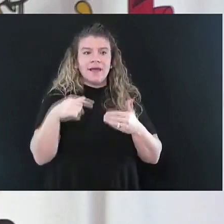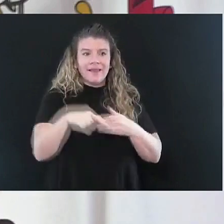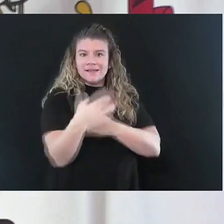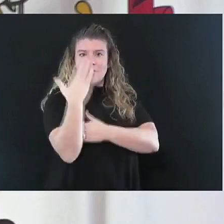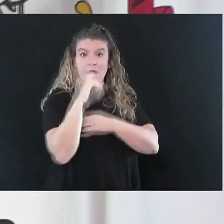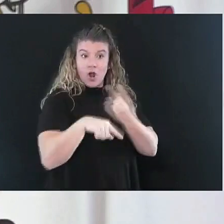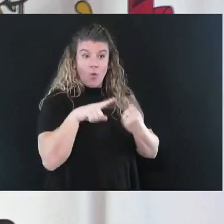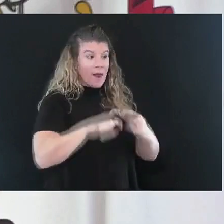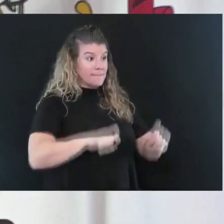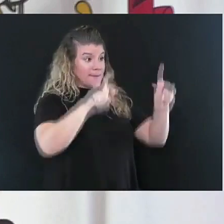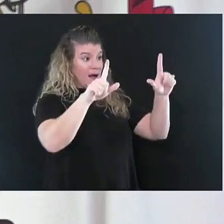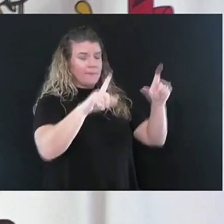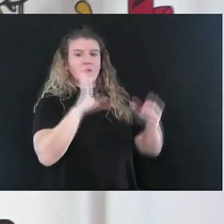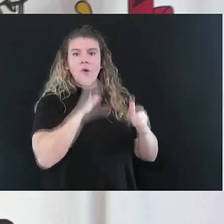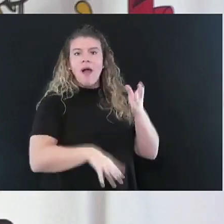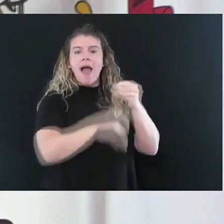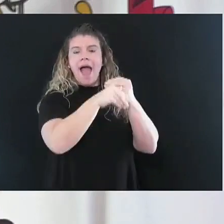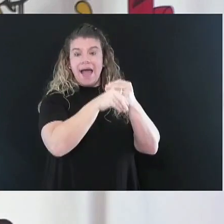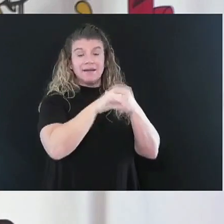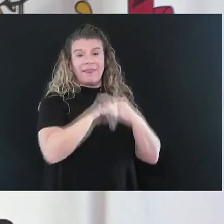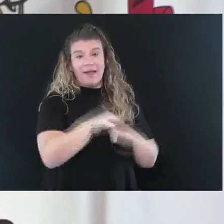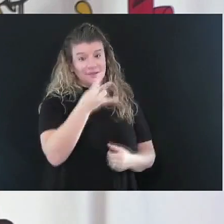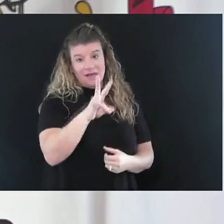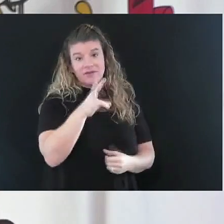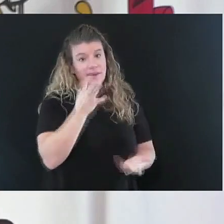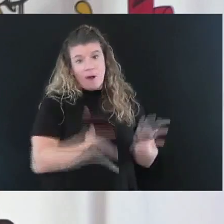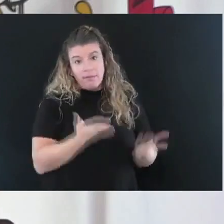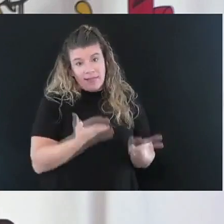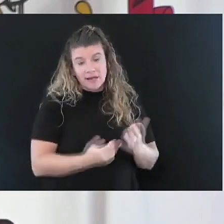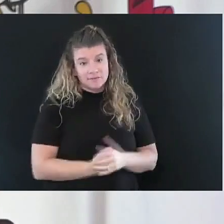surely probably add to the 17.